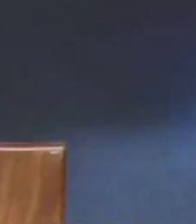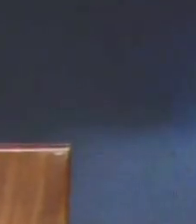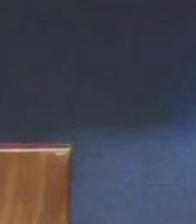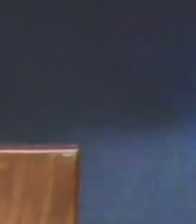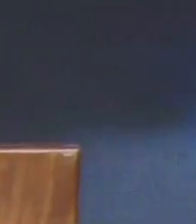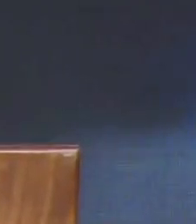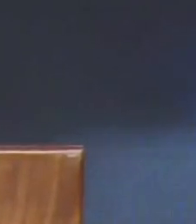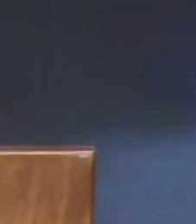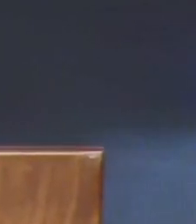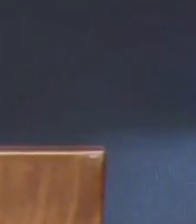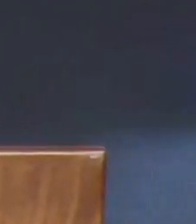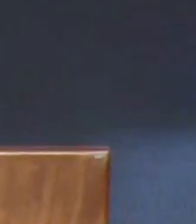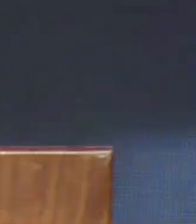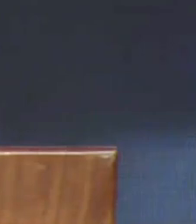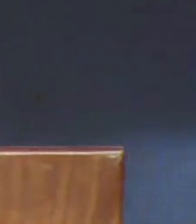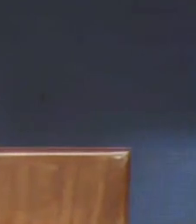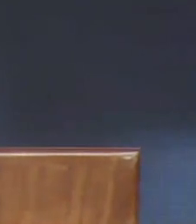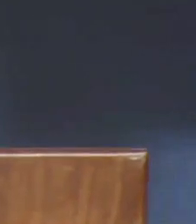you return back to your vomit.